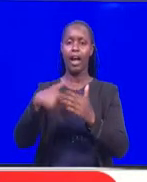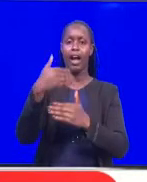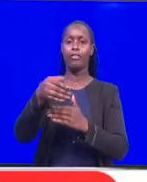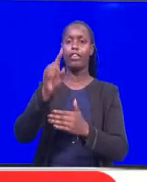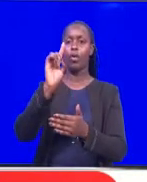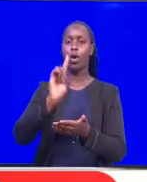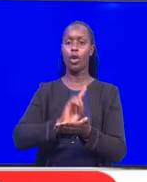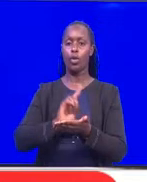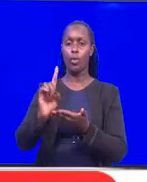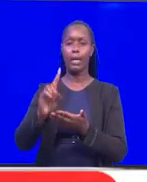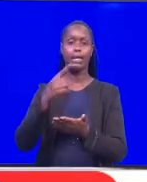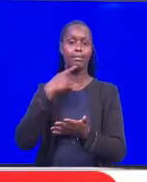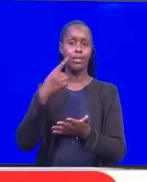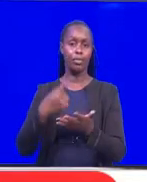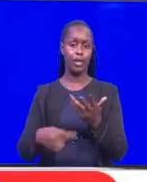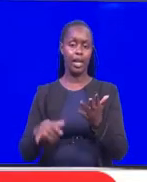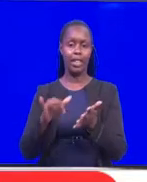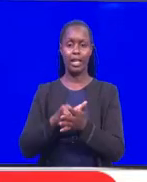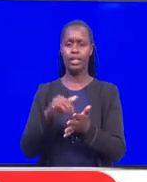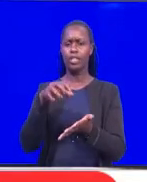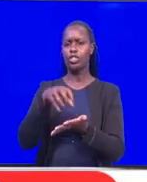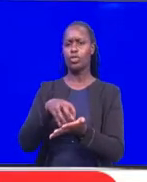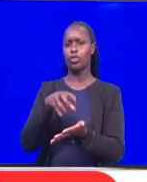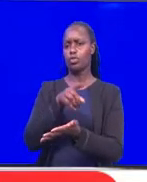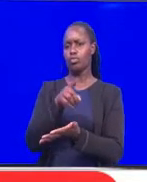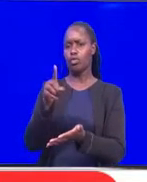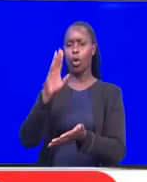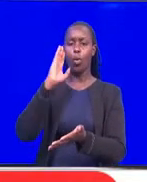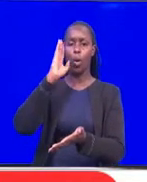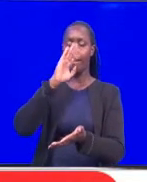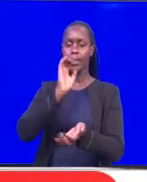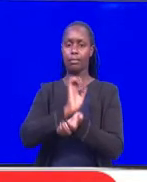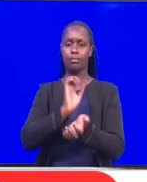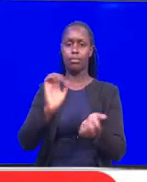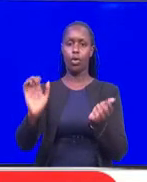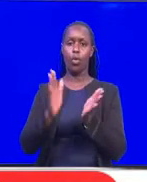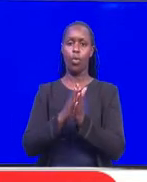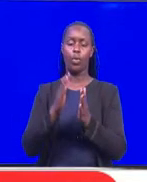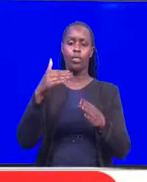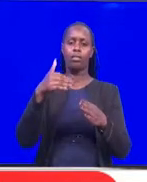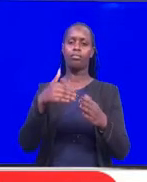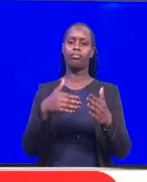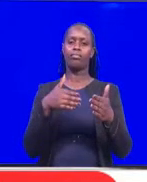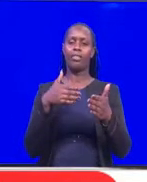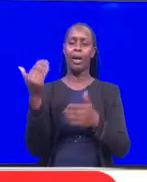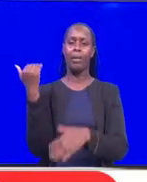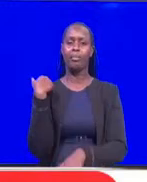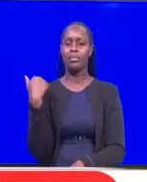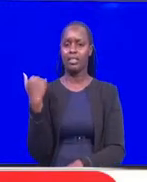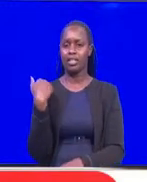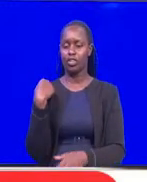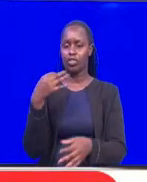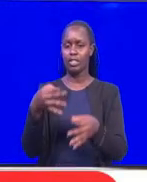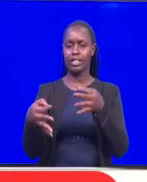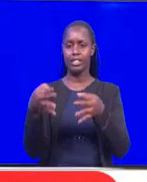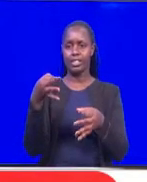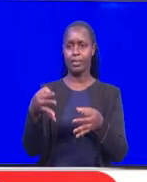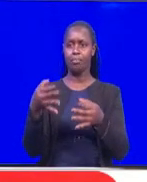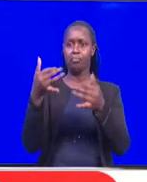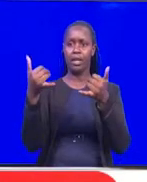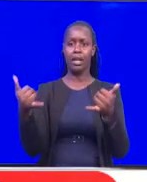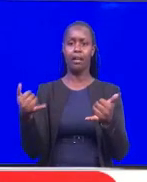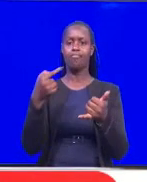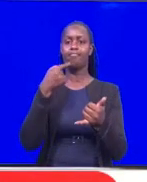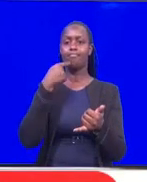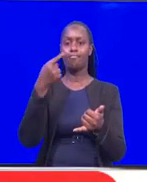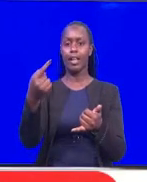this, or rather these incidents, will be charged with obstruction of justice. This came during a State of the County address at Nairobi City